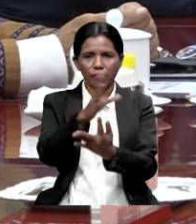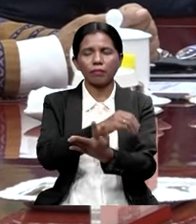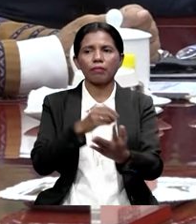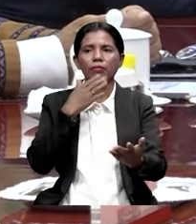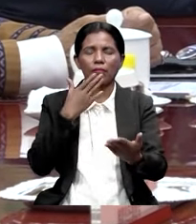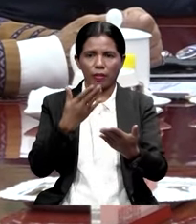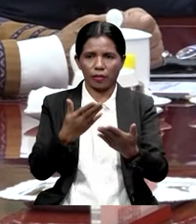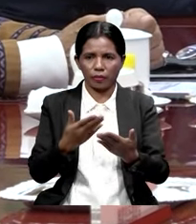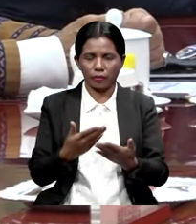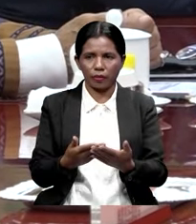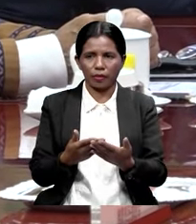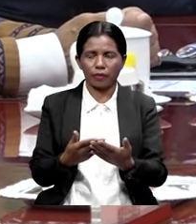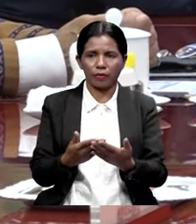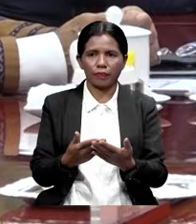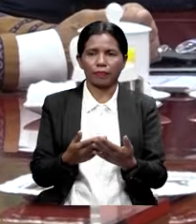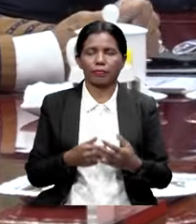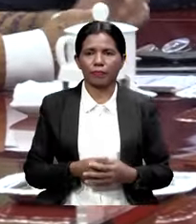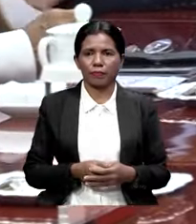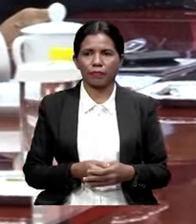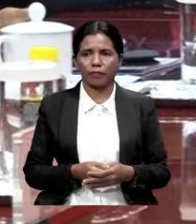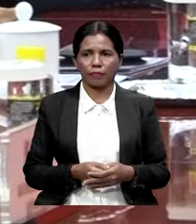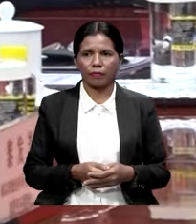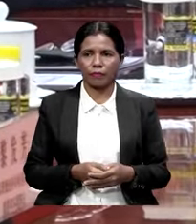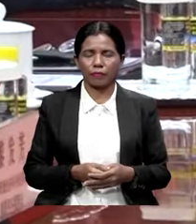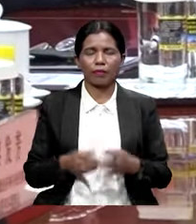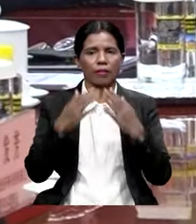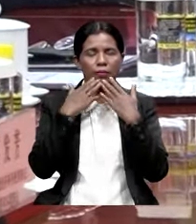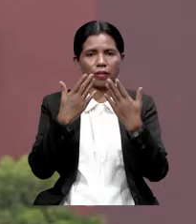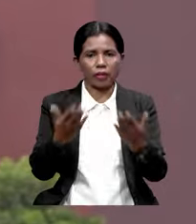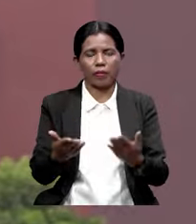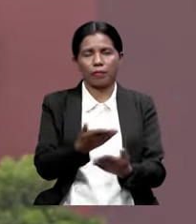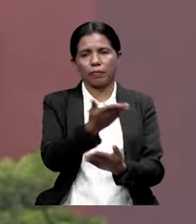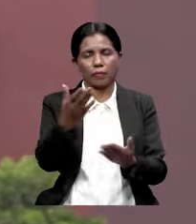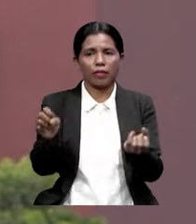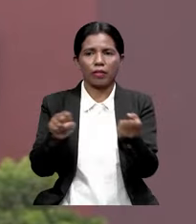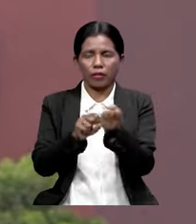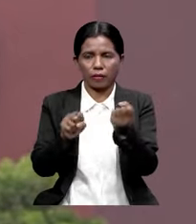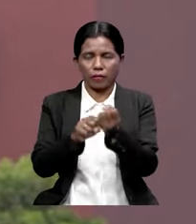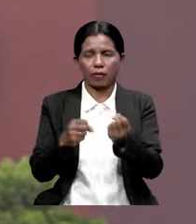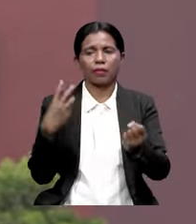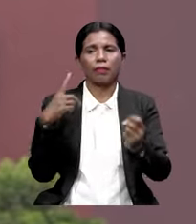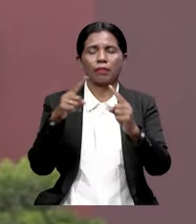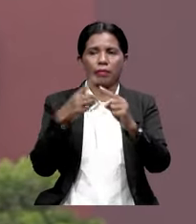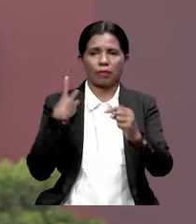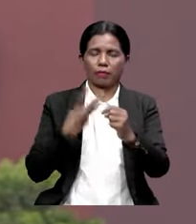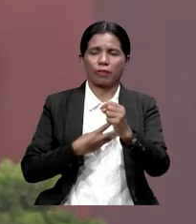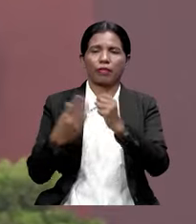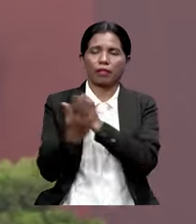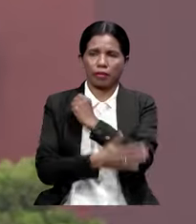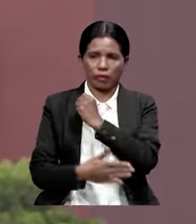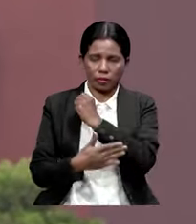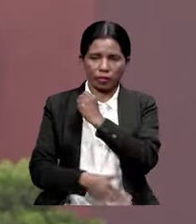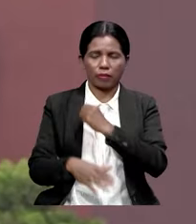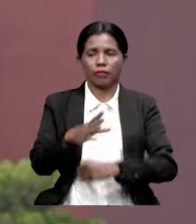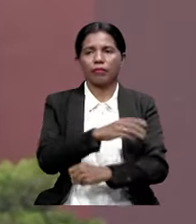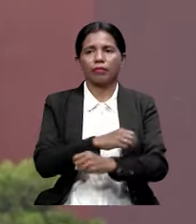in 2025. And thank you also for your support to our WTO accession, which